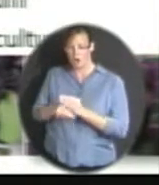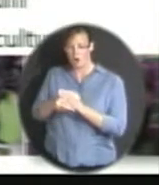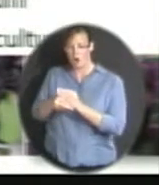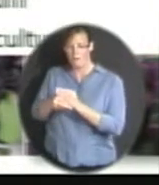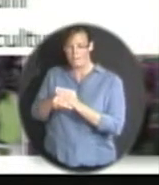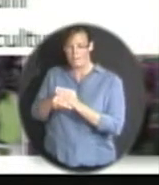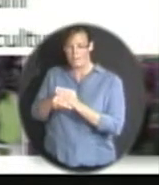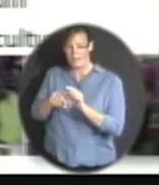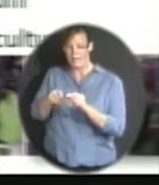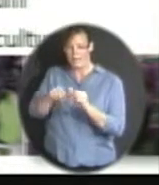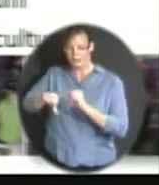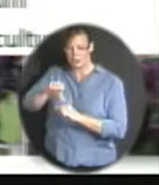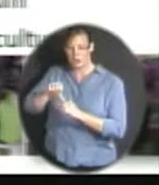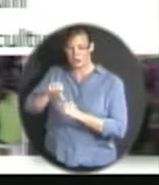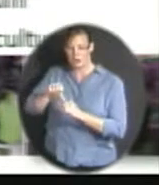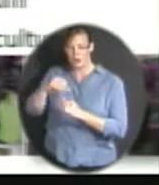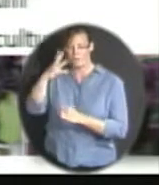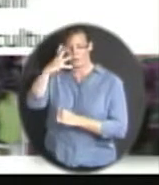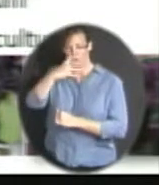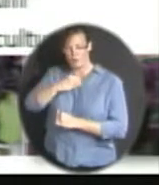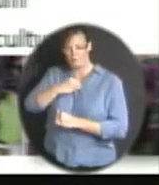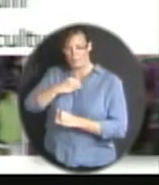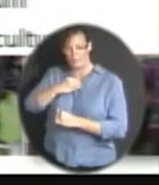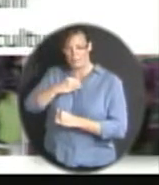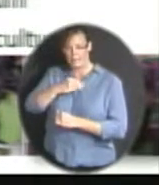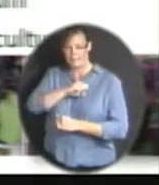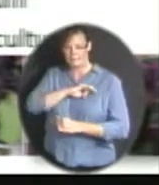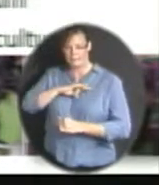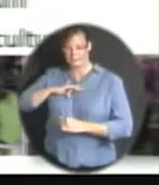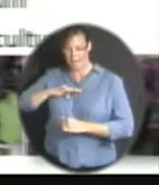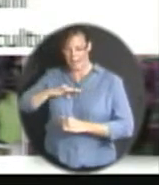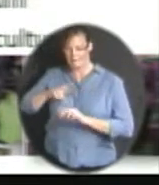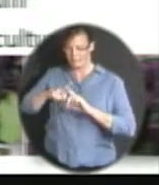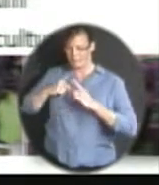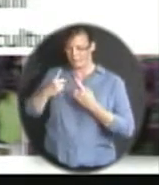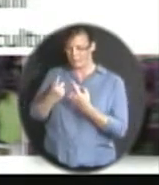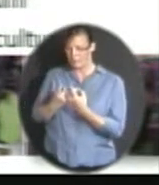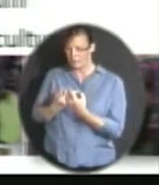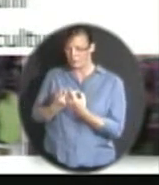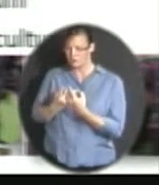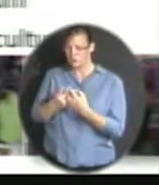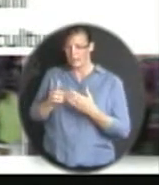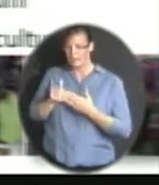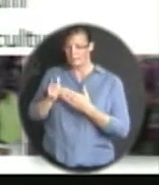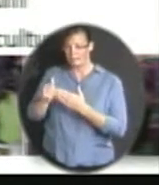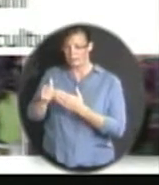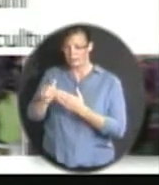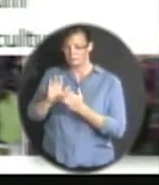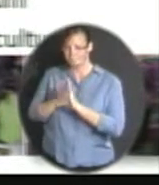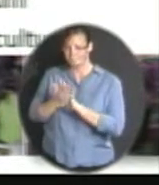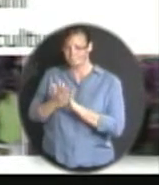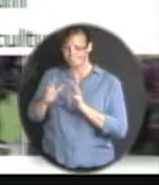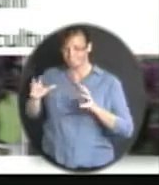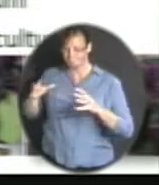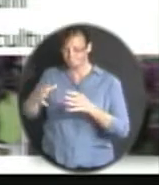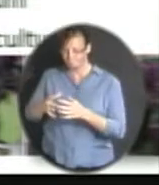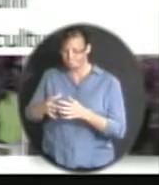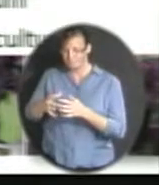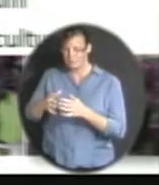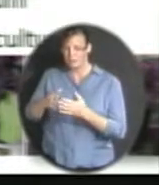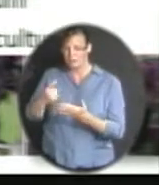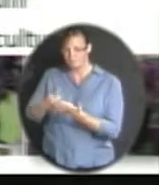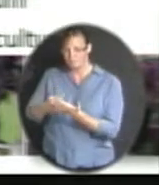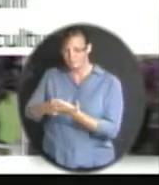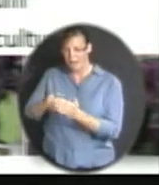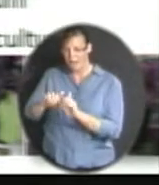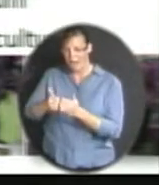other beautifully as staffs and district leaders get together and talk about how we can